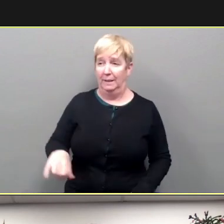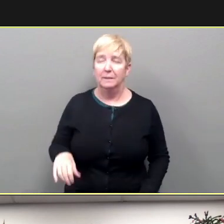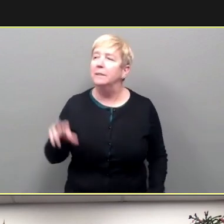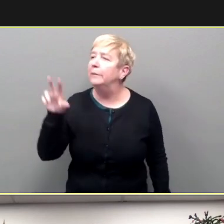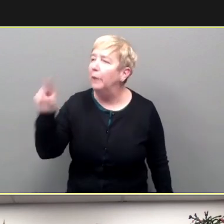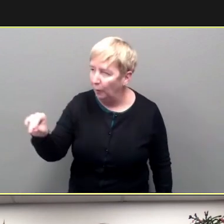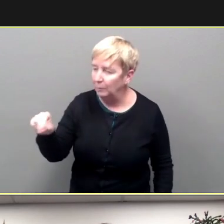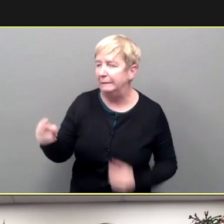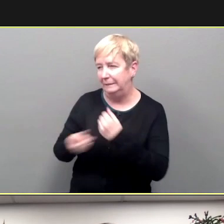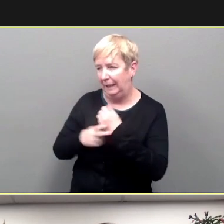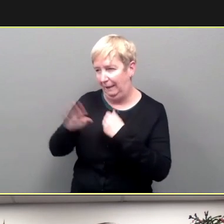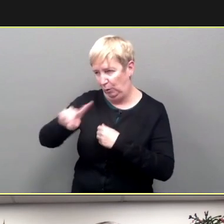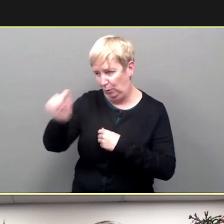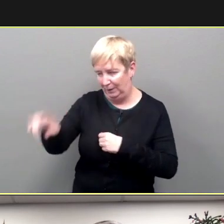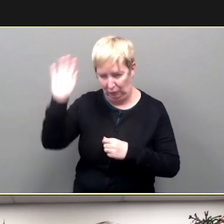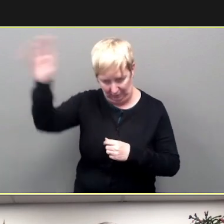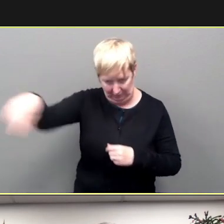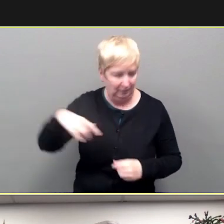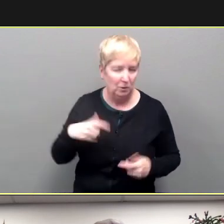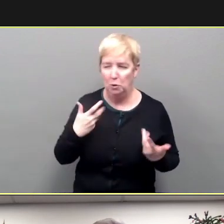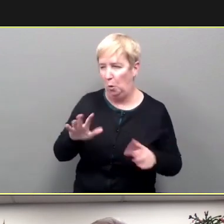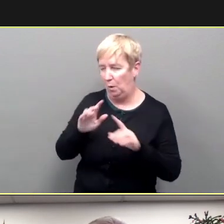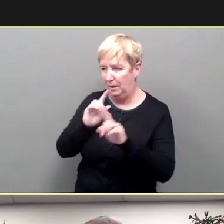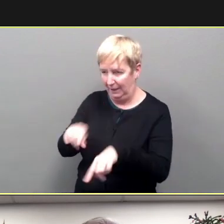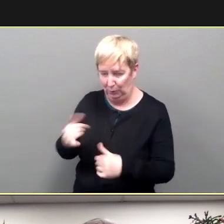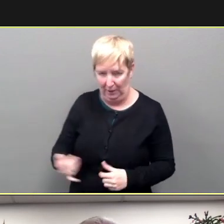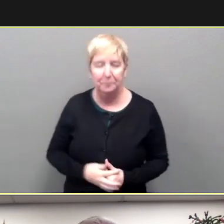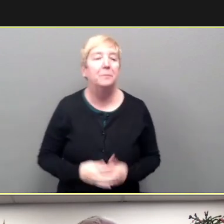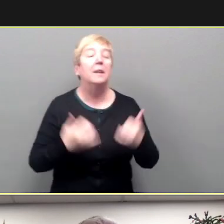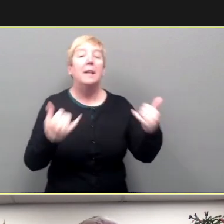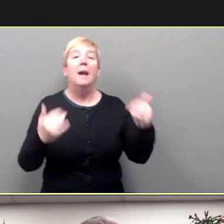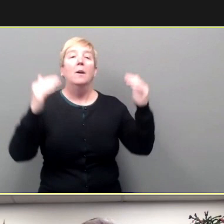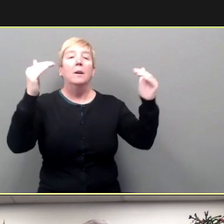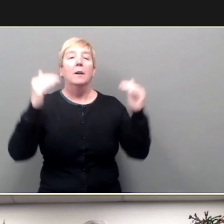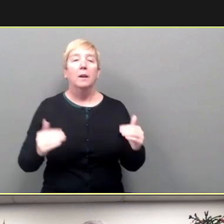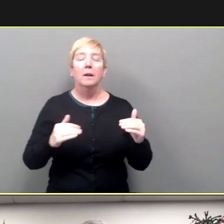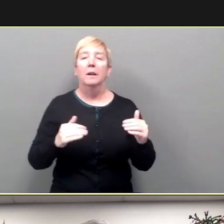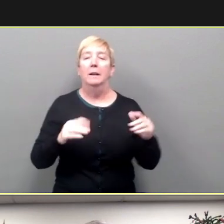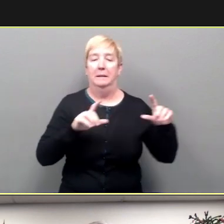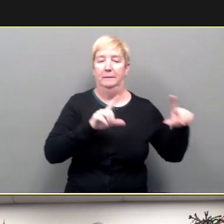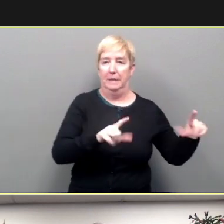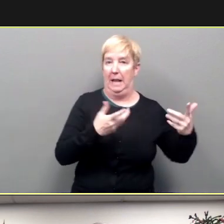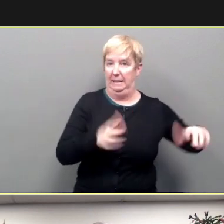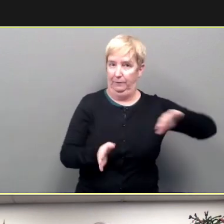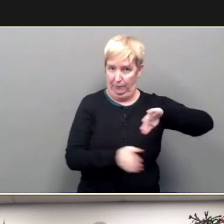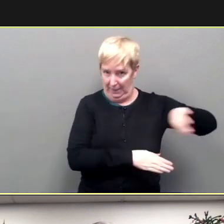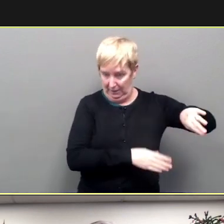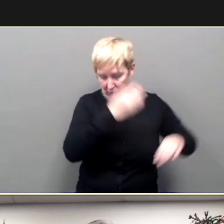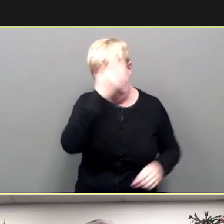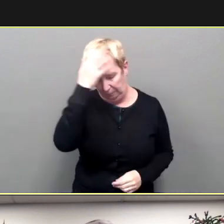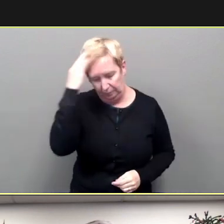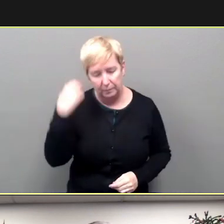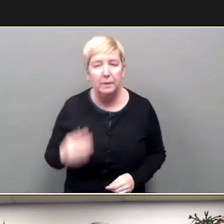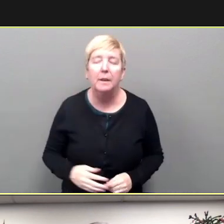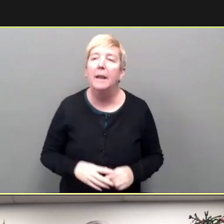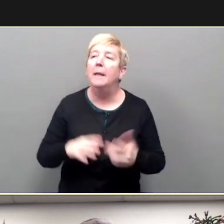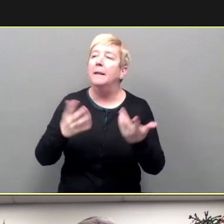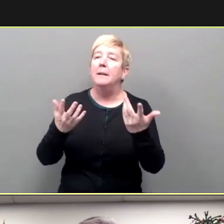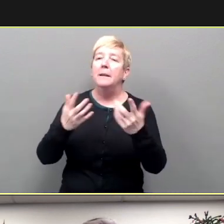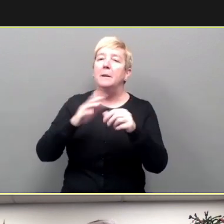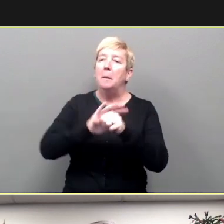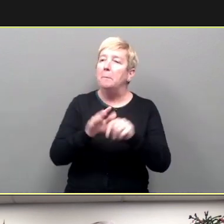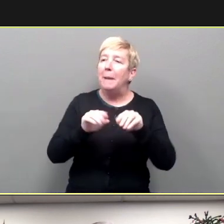Next slide, please. And then we're done here with the slides. We'll get to the Q&A. You know, the pandemic isn't over. Please